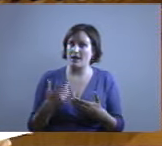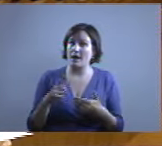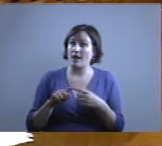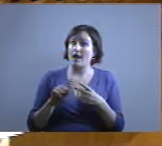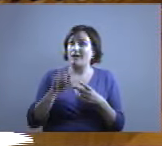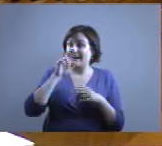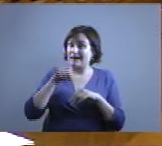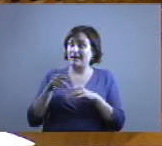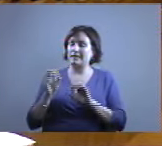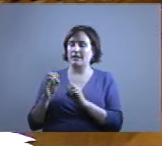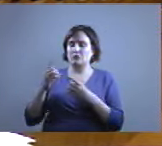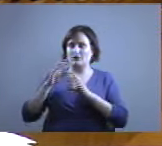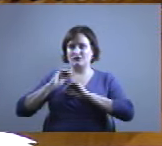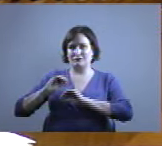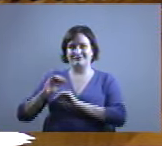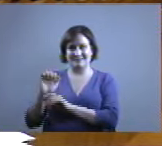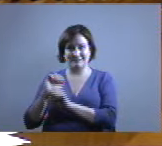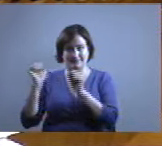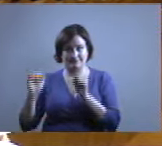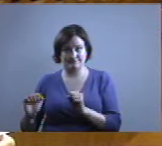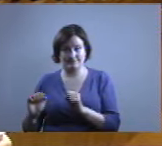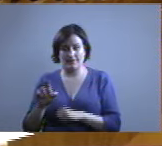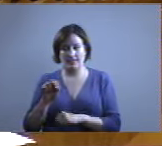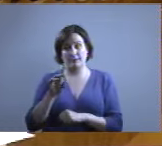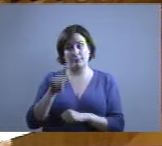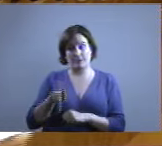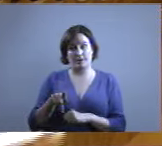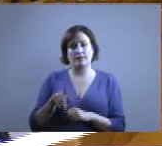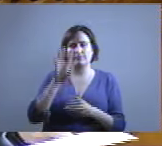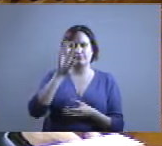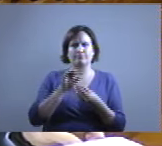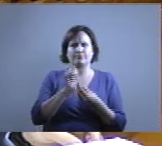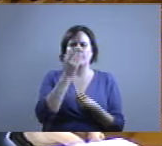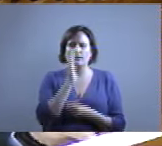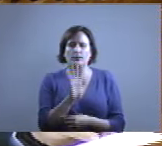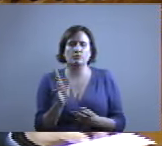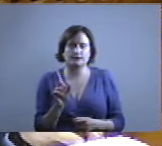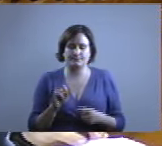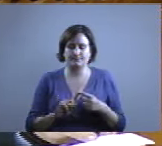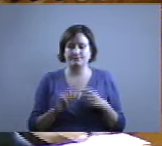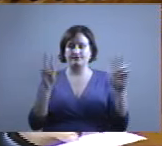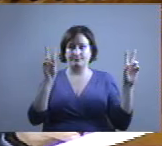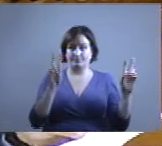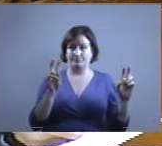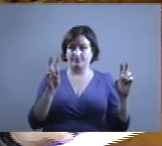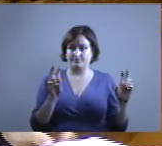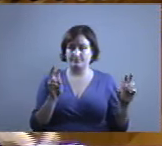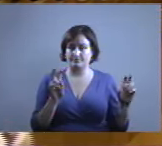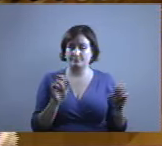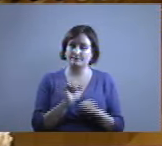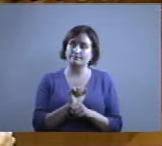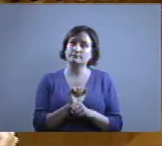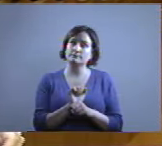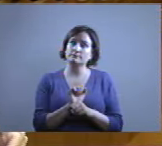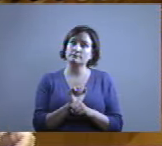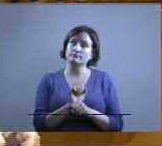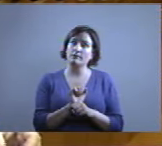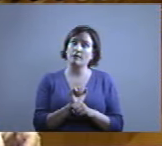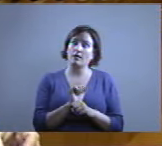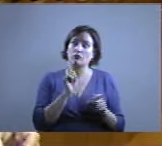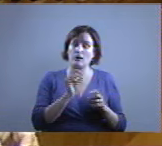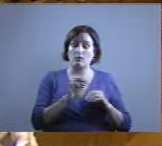system. The NDP summarizes its approach as follows, and I quote, "Career mobility and